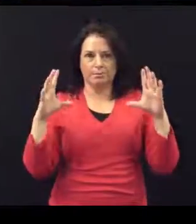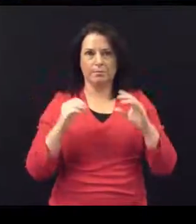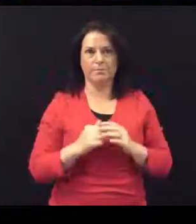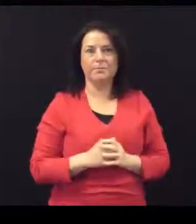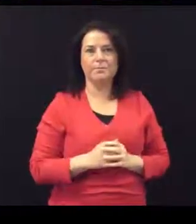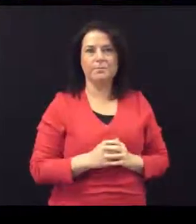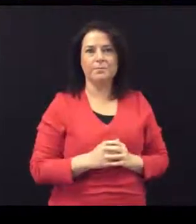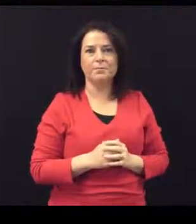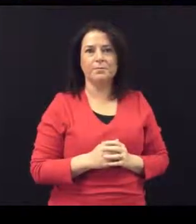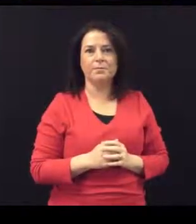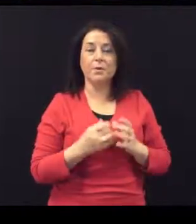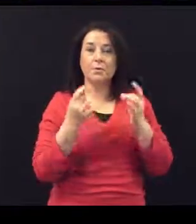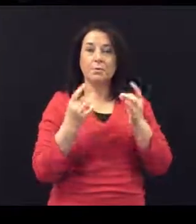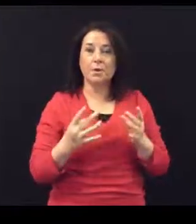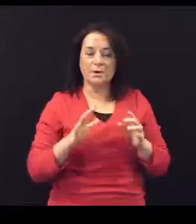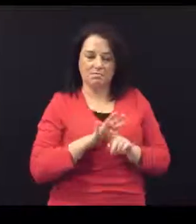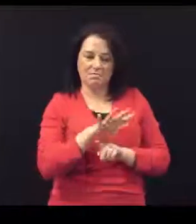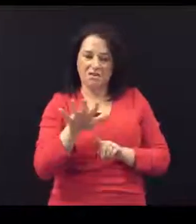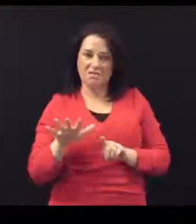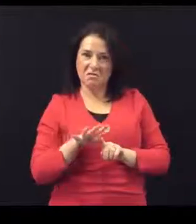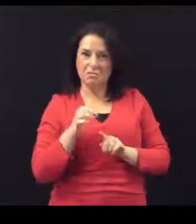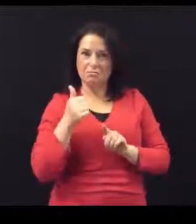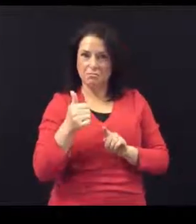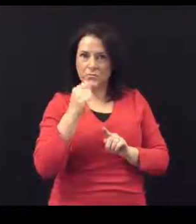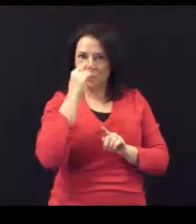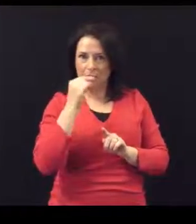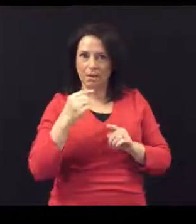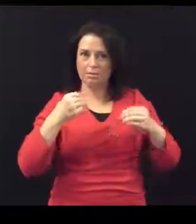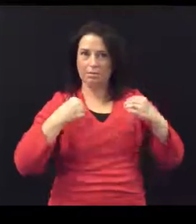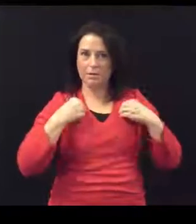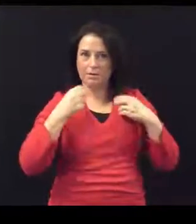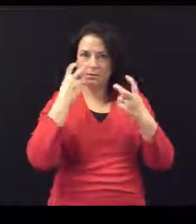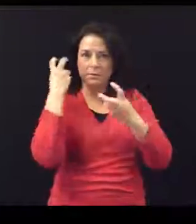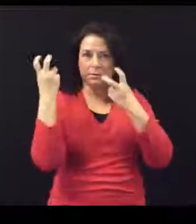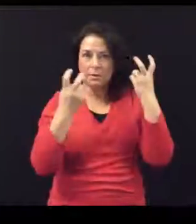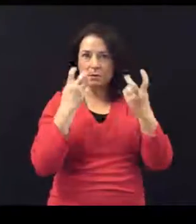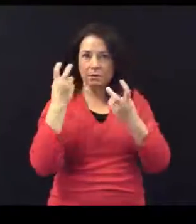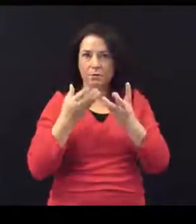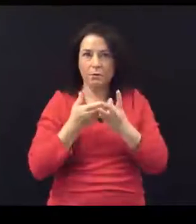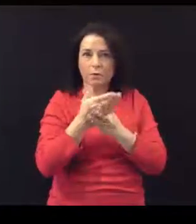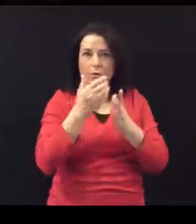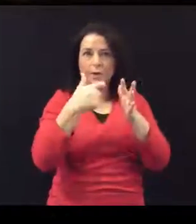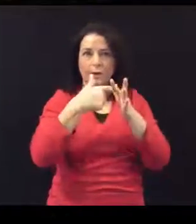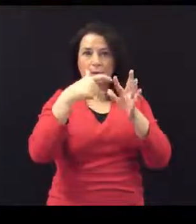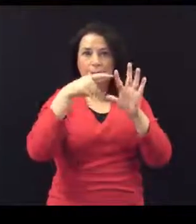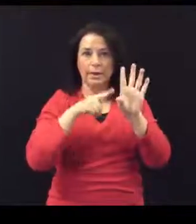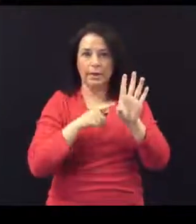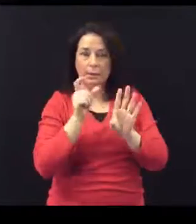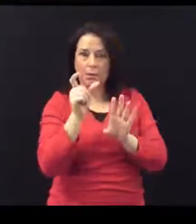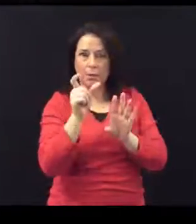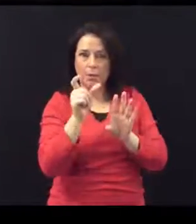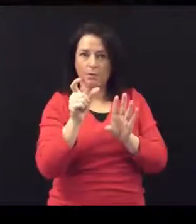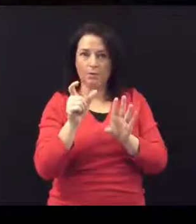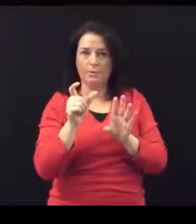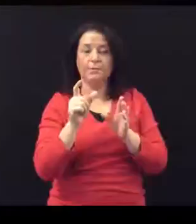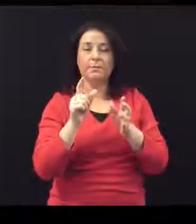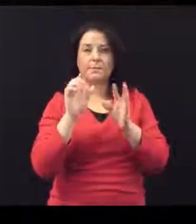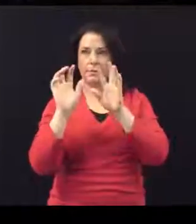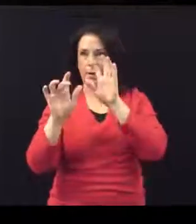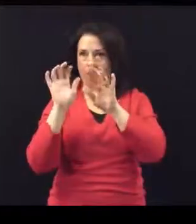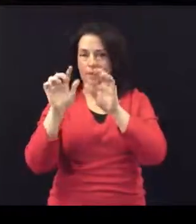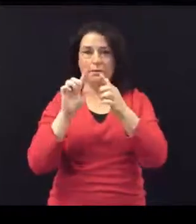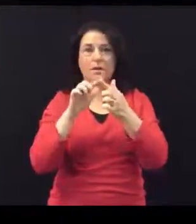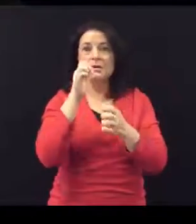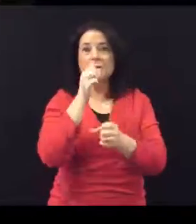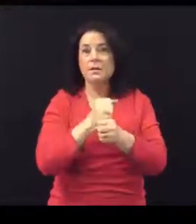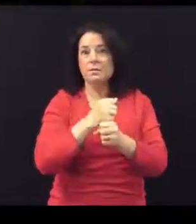you're interested in, you can search for businesses simply by typing keywords in the search box. For example, try typing Chinese